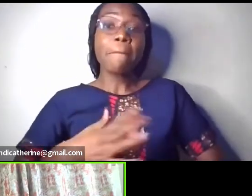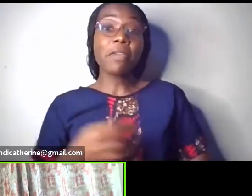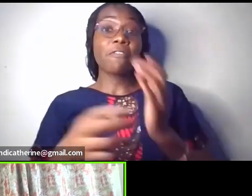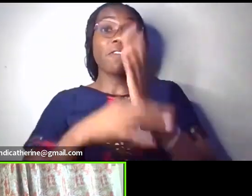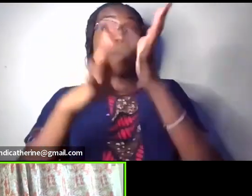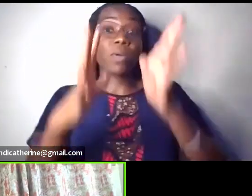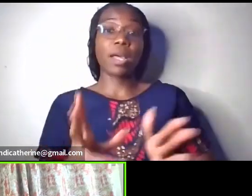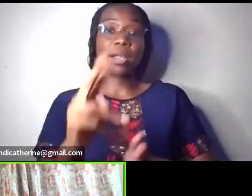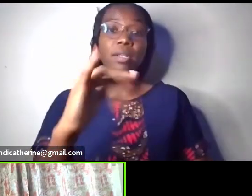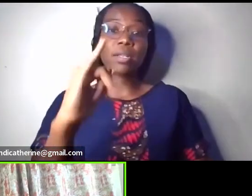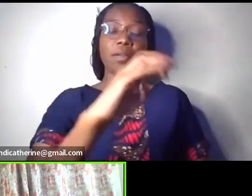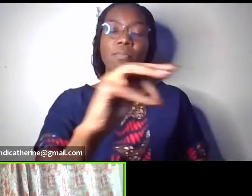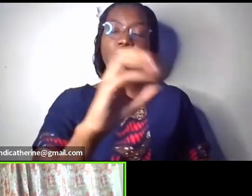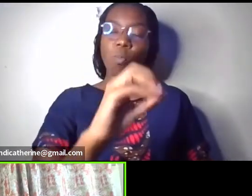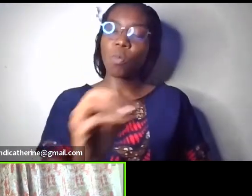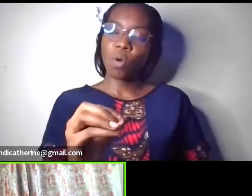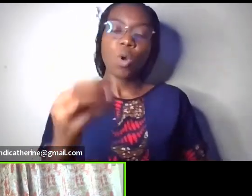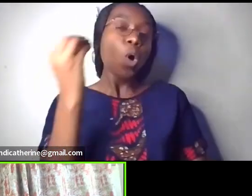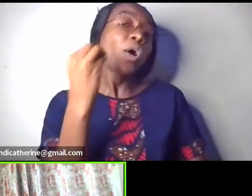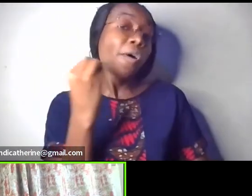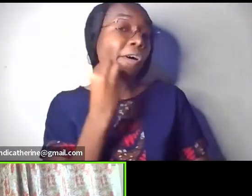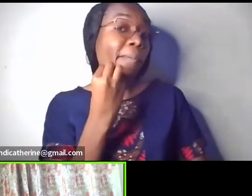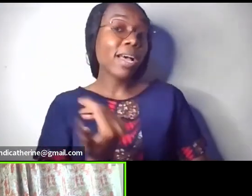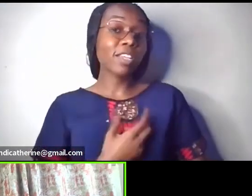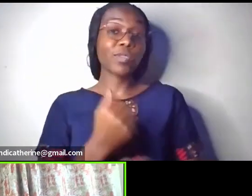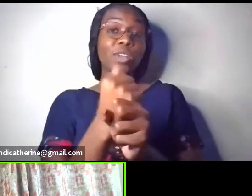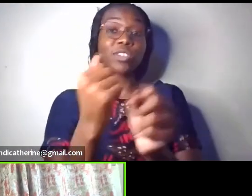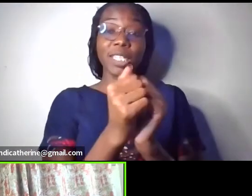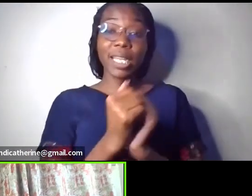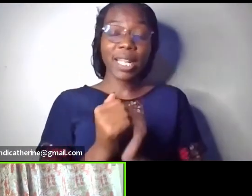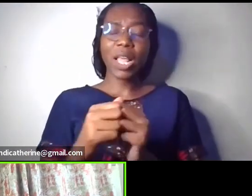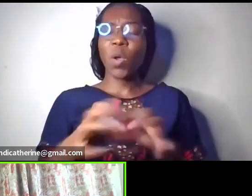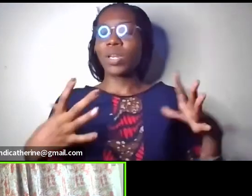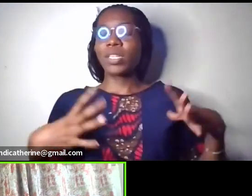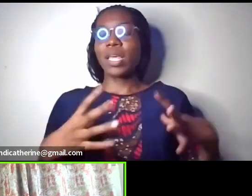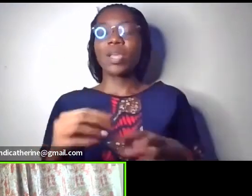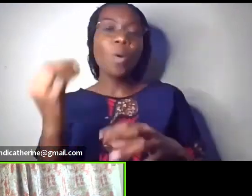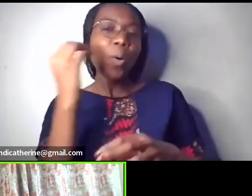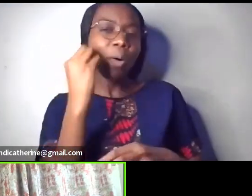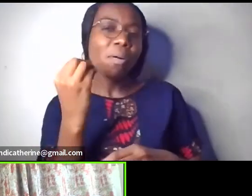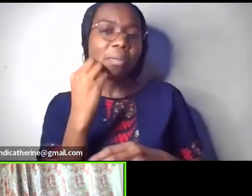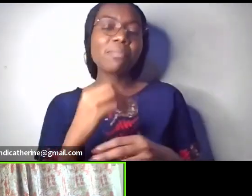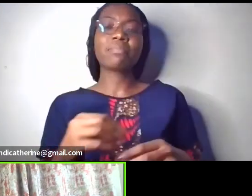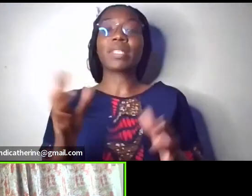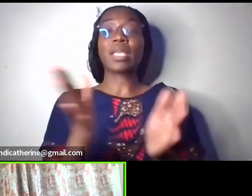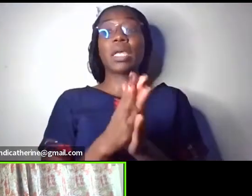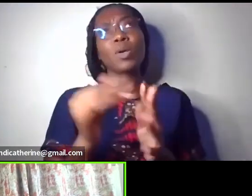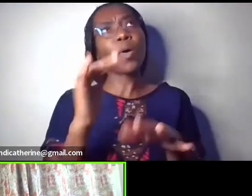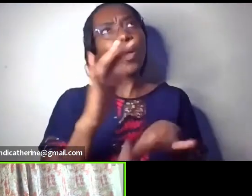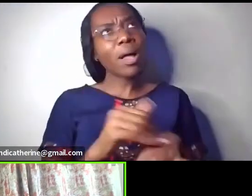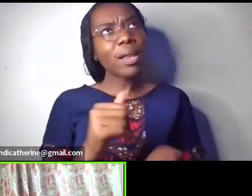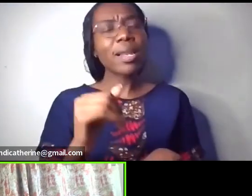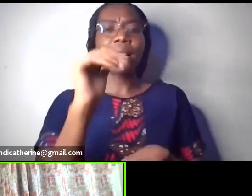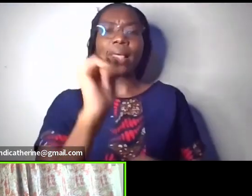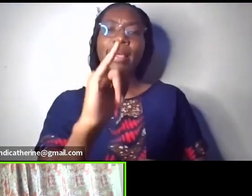is based in Mount Kenya region. We deal in vacation rental homes, commonly known again as Airbnbs, but we choose